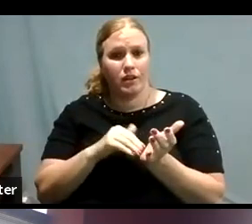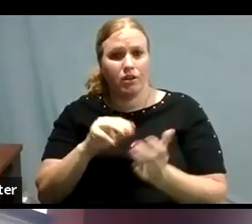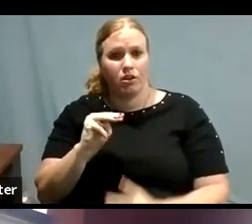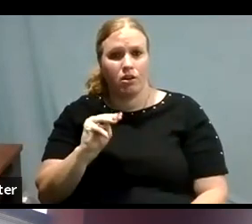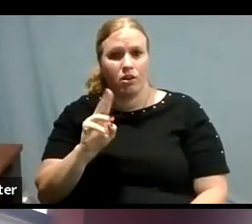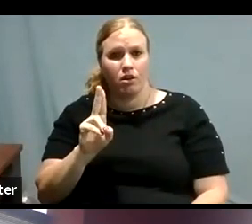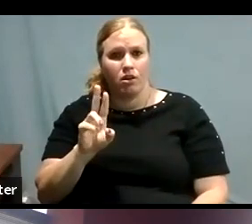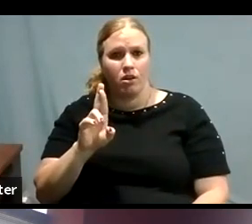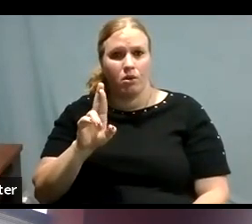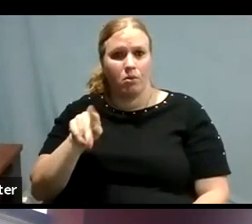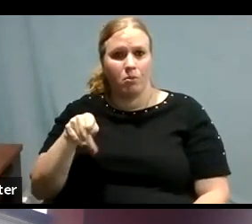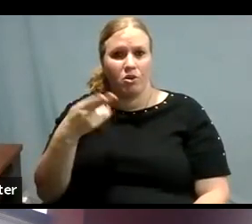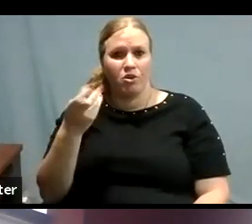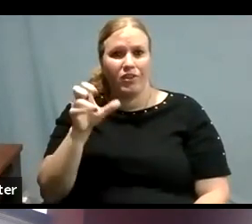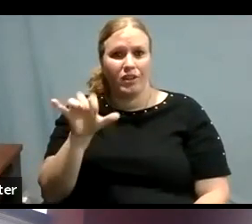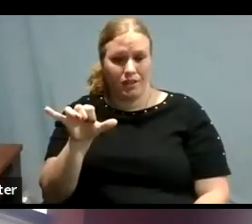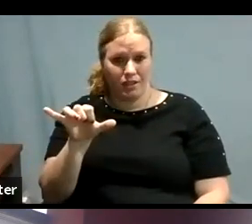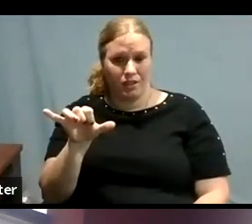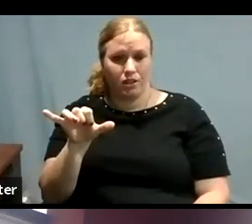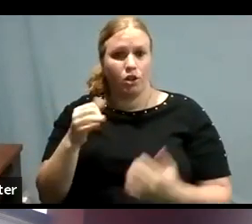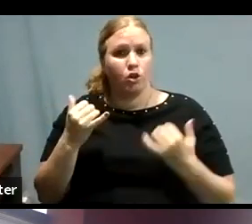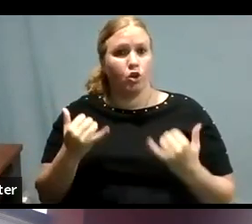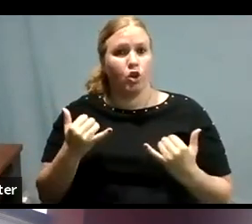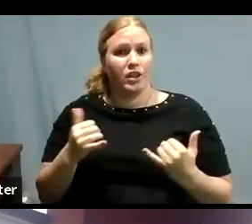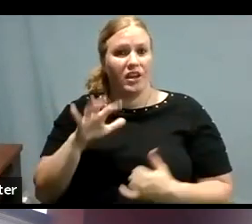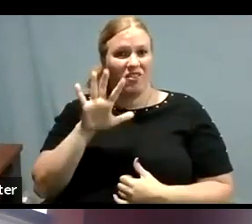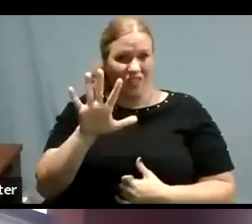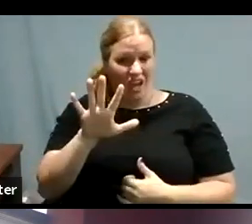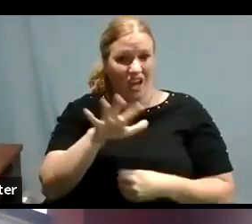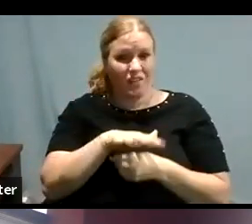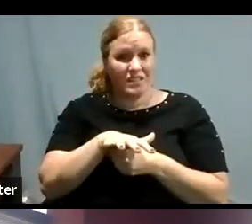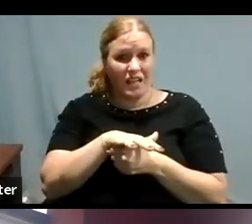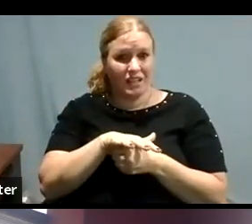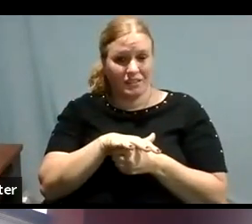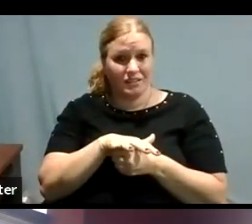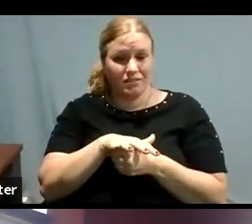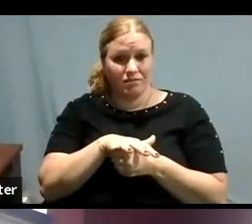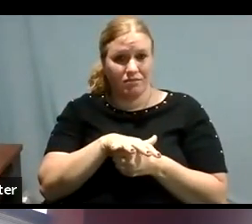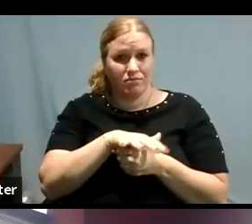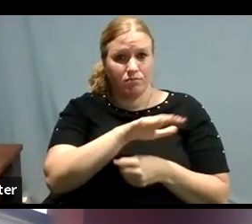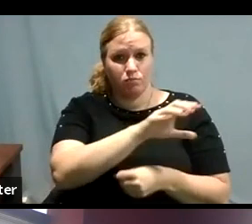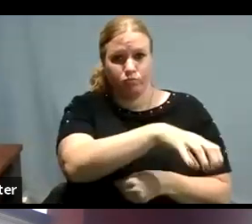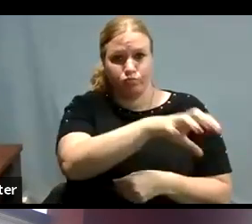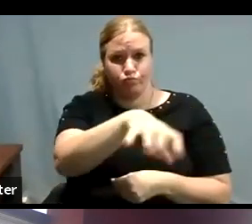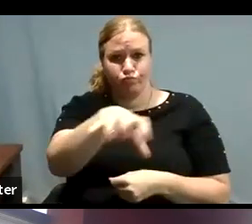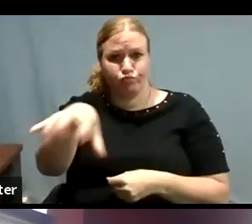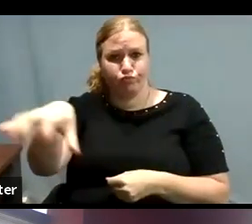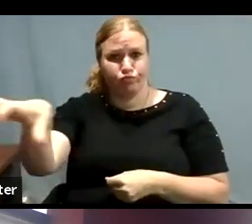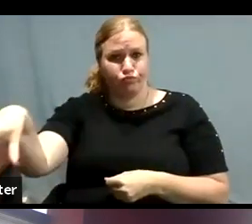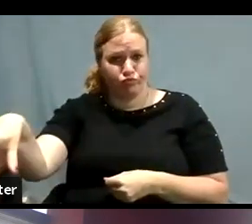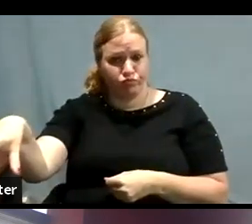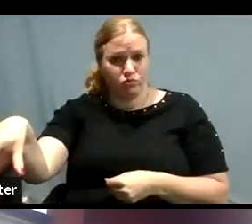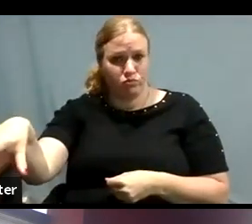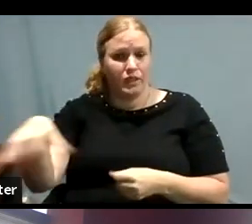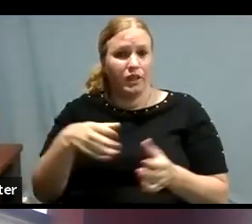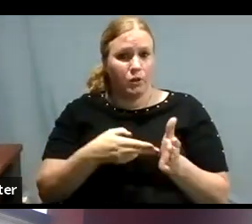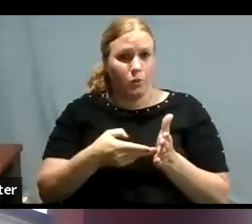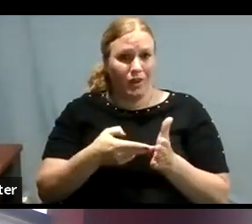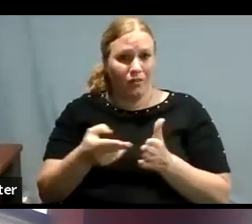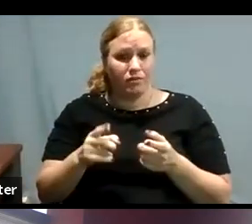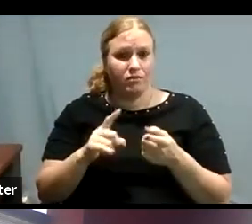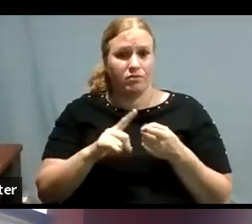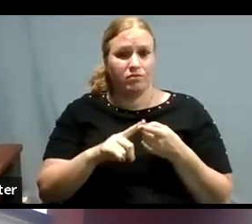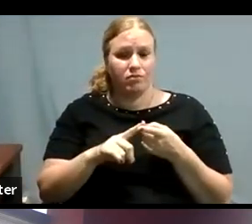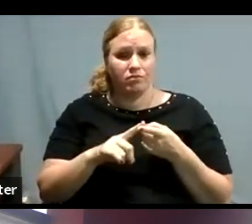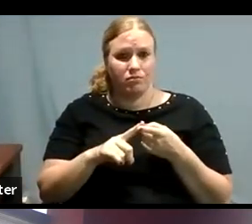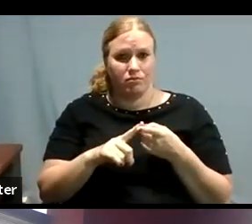As you'll recall, we have currently 5 sites active in New Haven. To go through those quickly, there's the